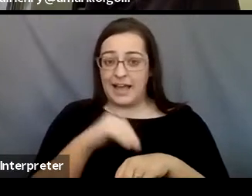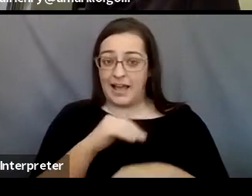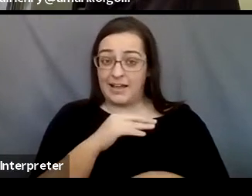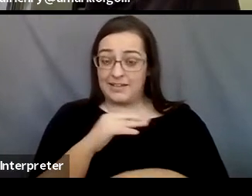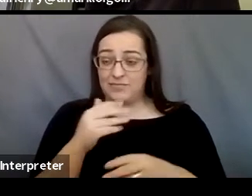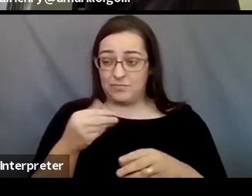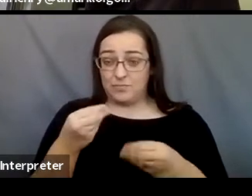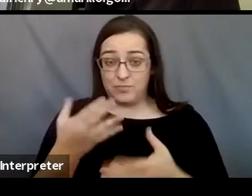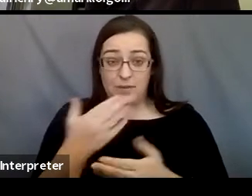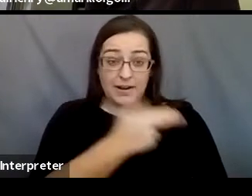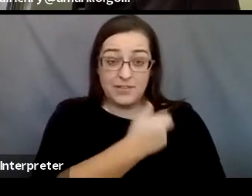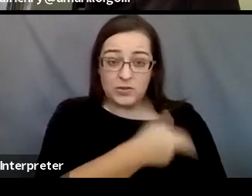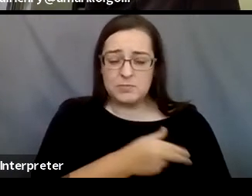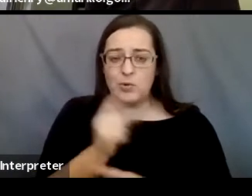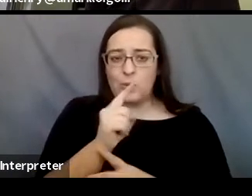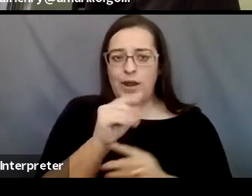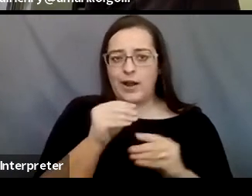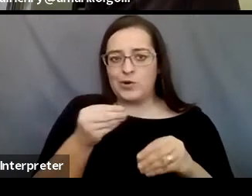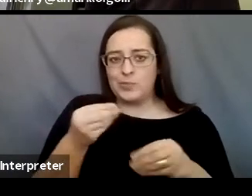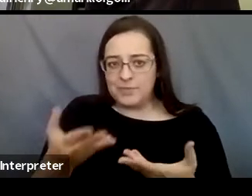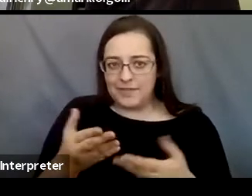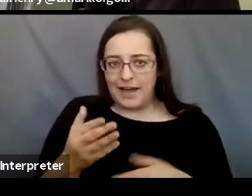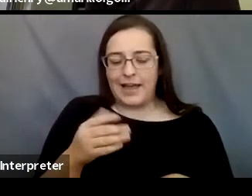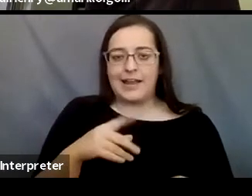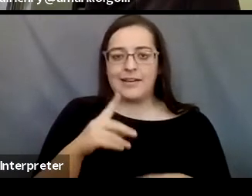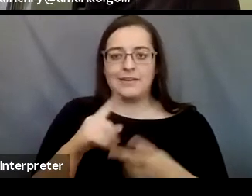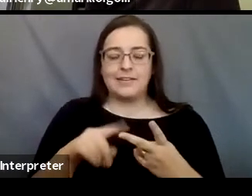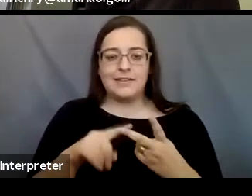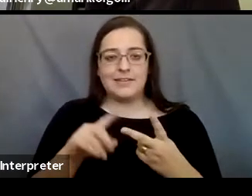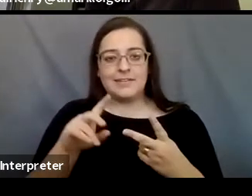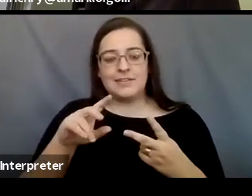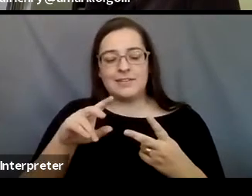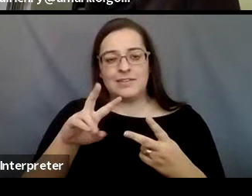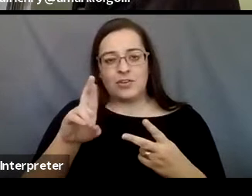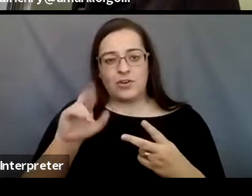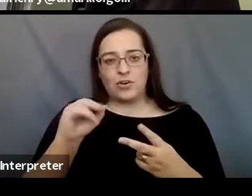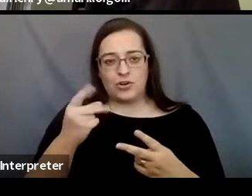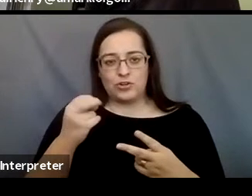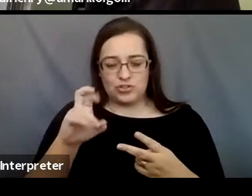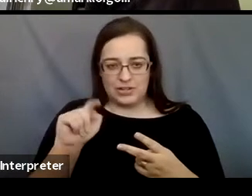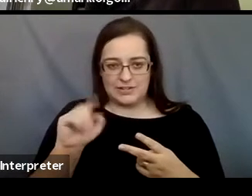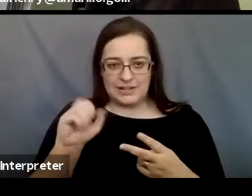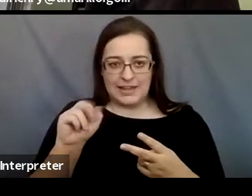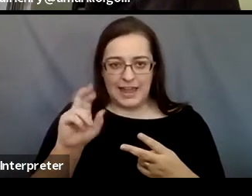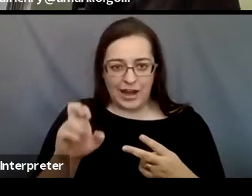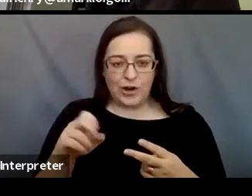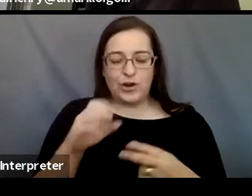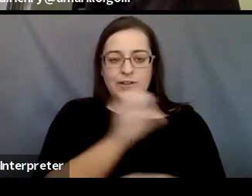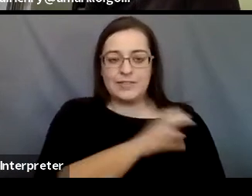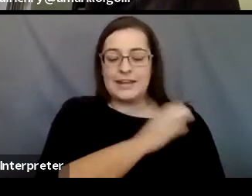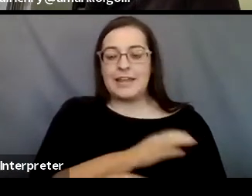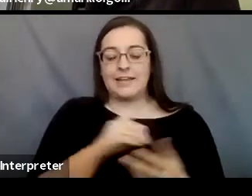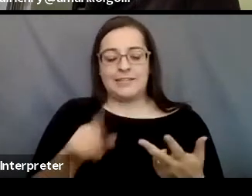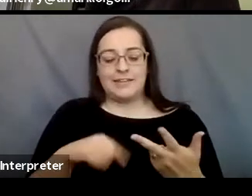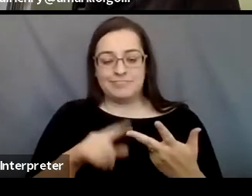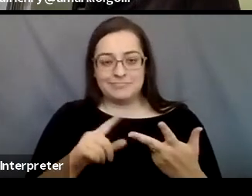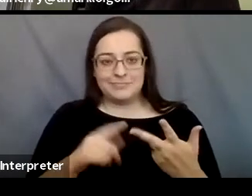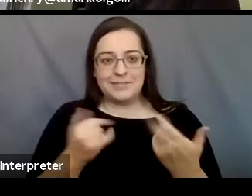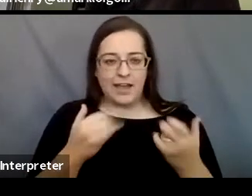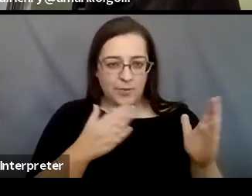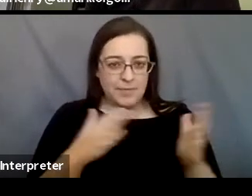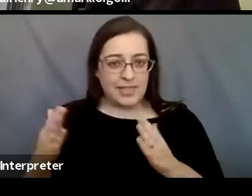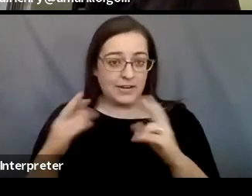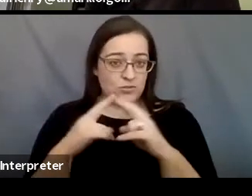and then number two, at our urgent care clinic, and then number three, the tent strategy. With that being